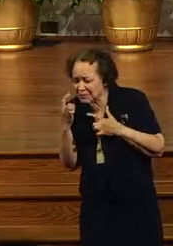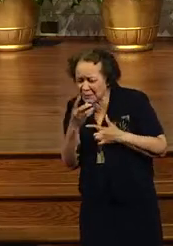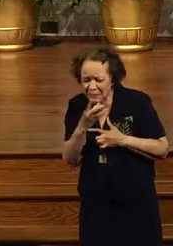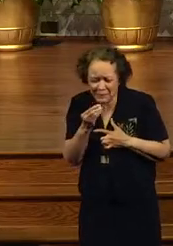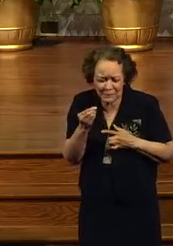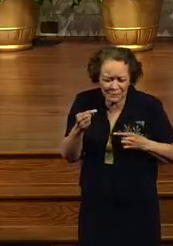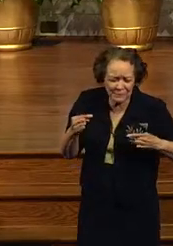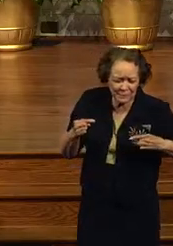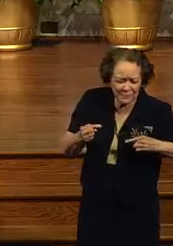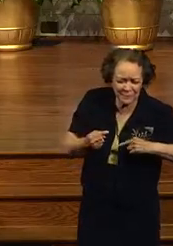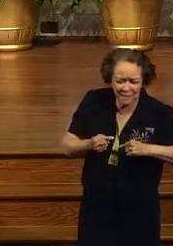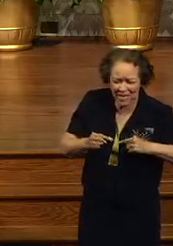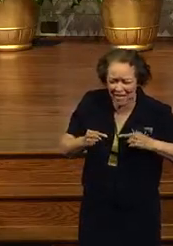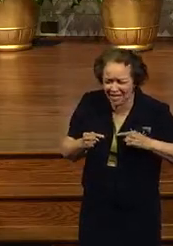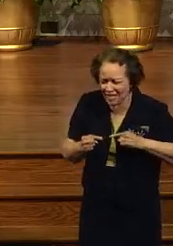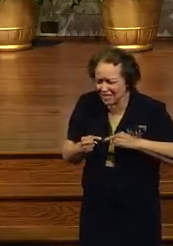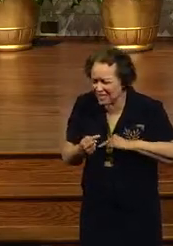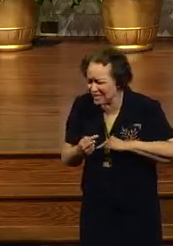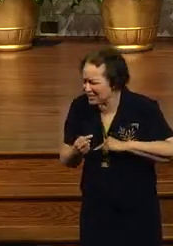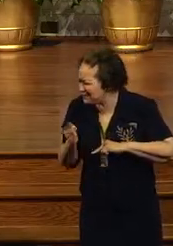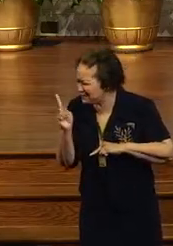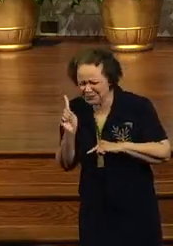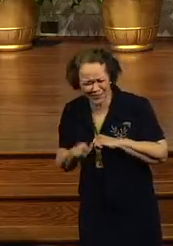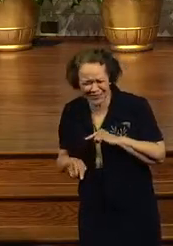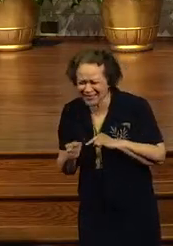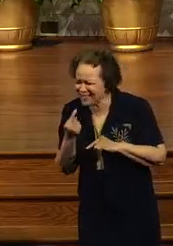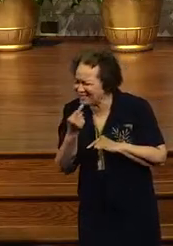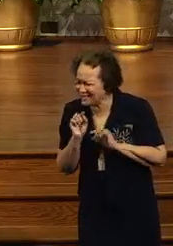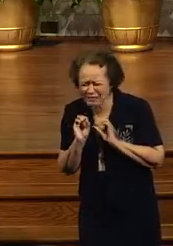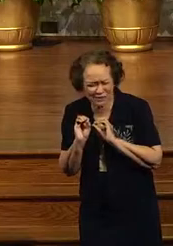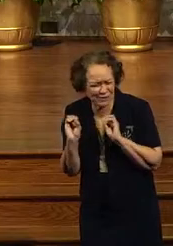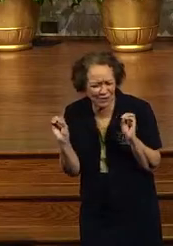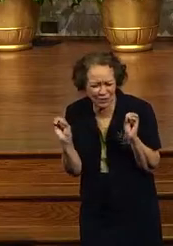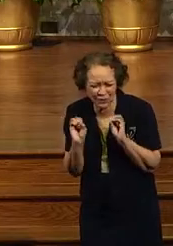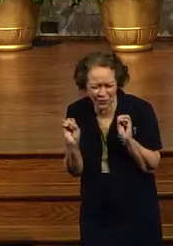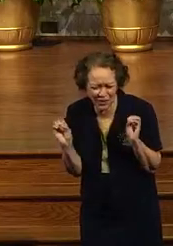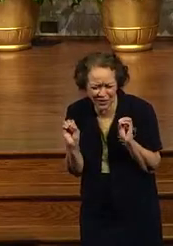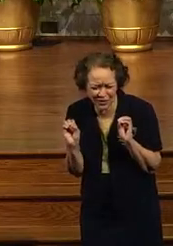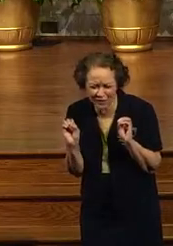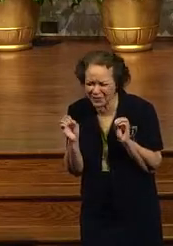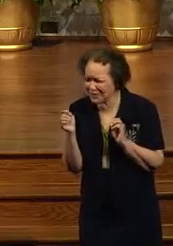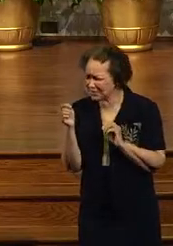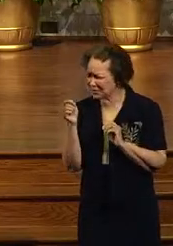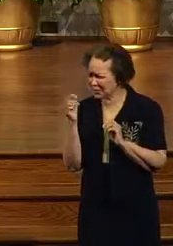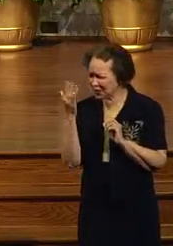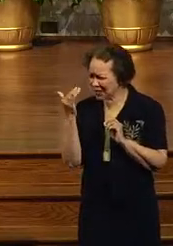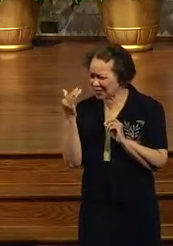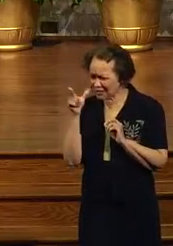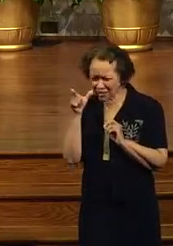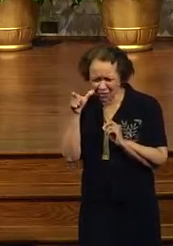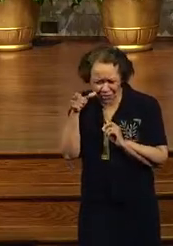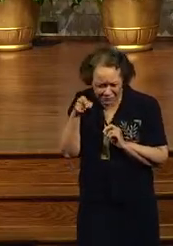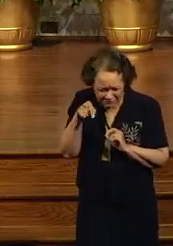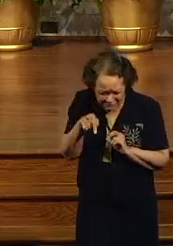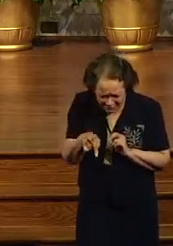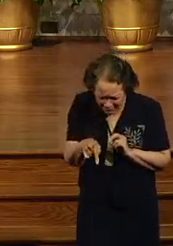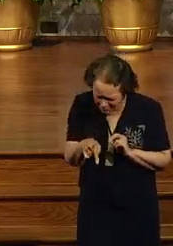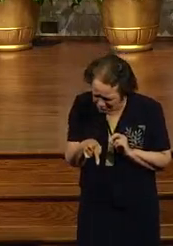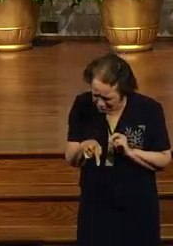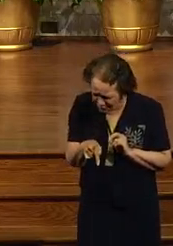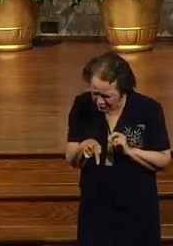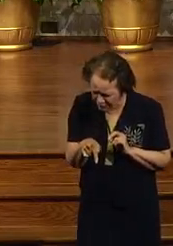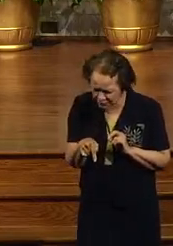pain. We can't tell anyone because then they would look down at us. But I've